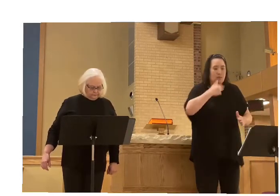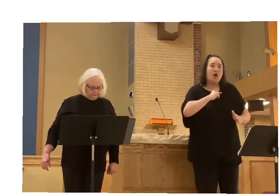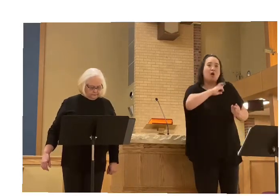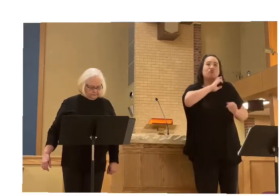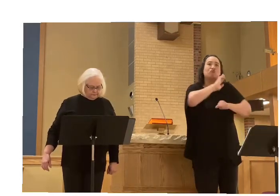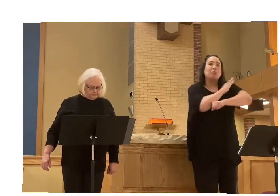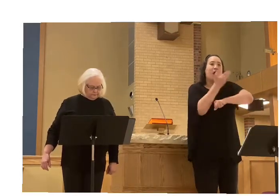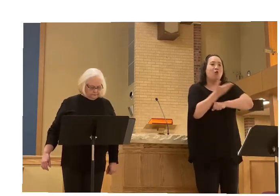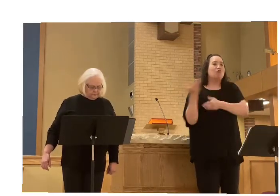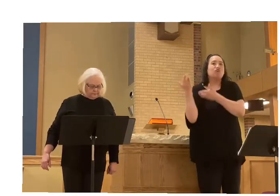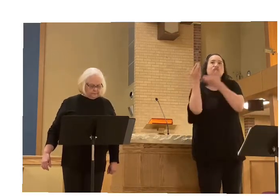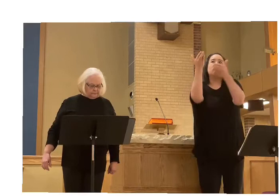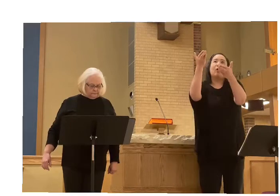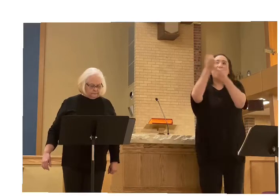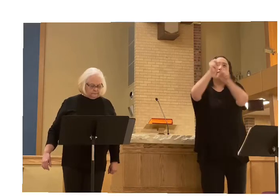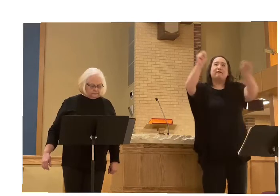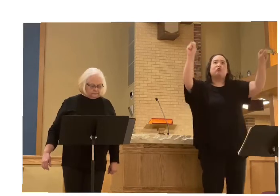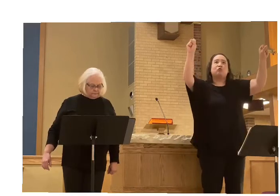the victory.